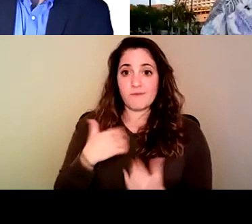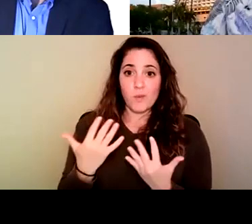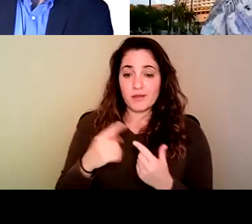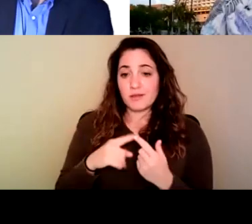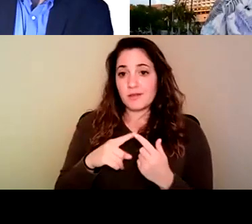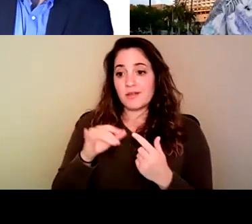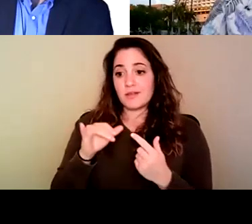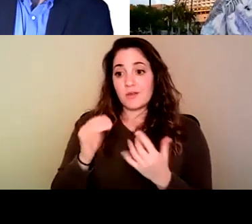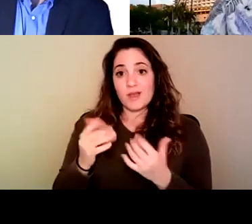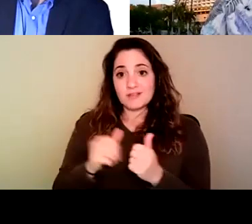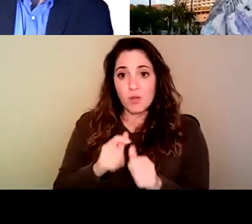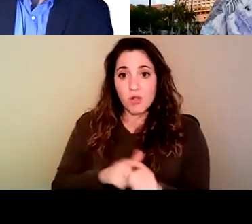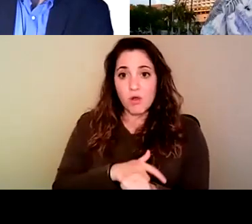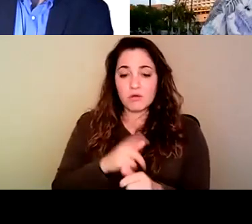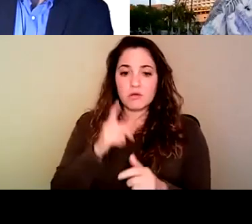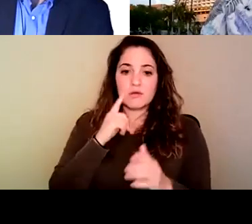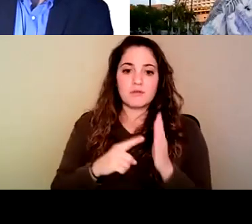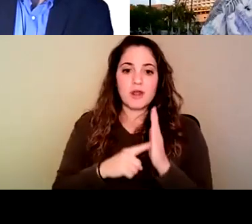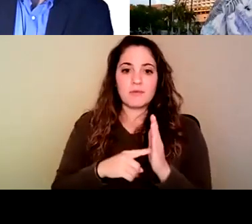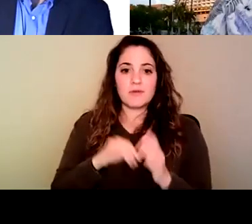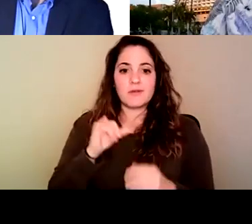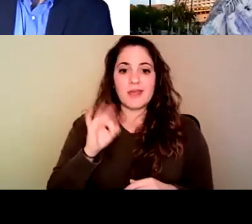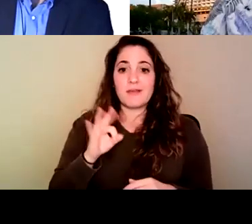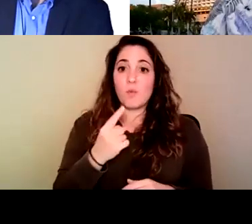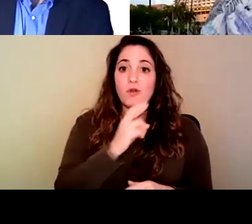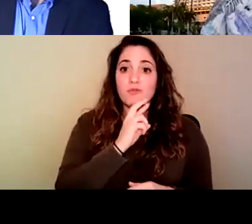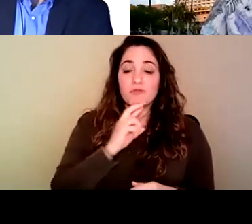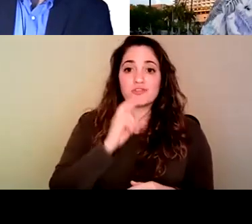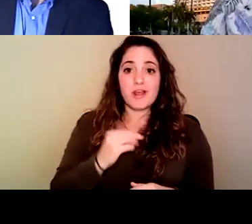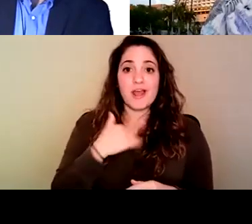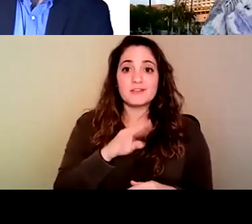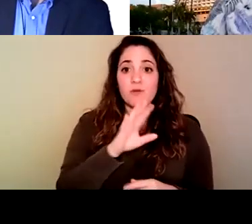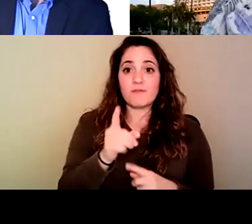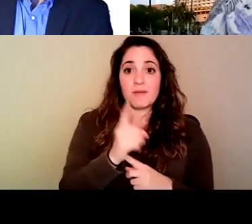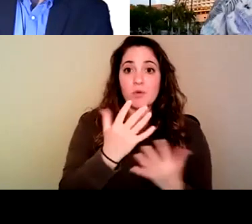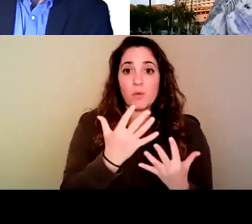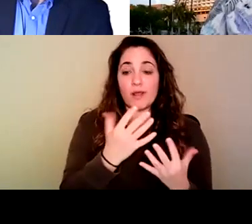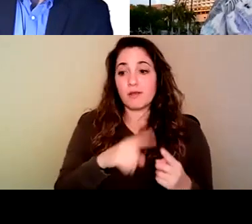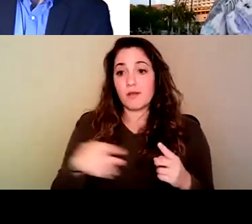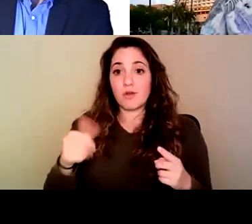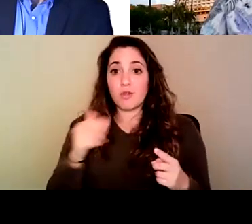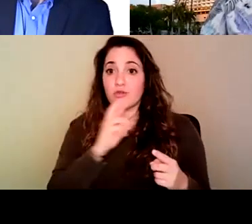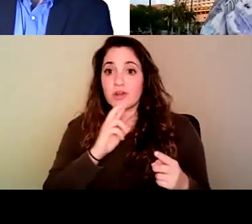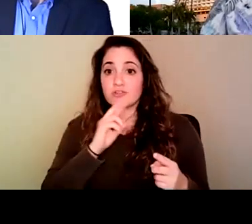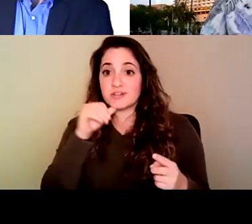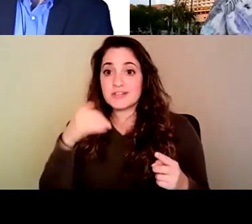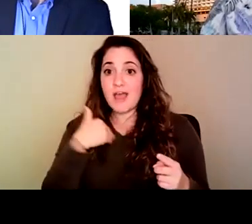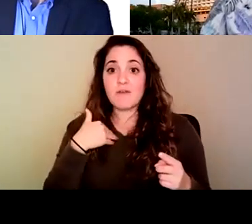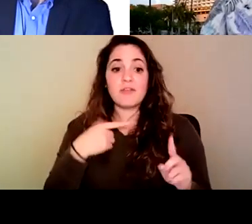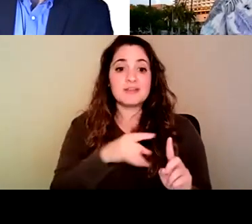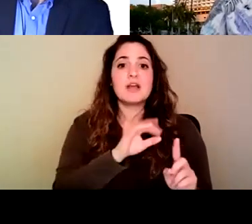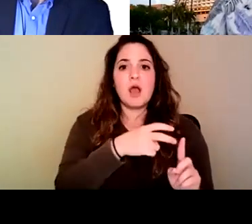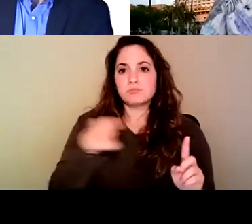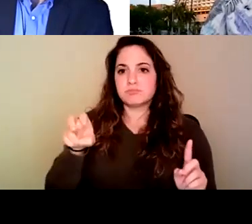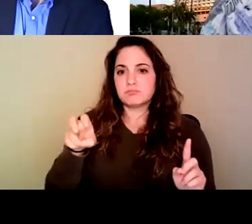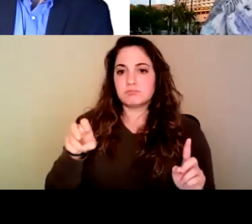you know, if, for example, if Prime has a 45-minute wait and Spago doesn't, we can help move them over to that restaurant, which, you know,